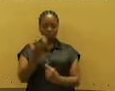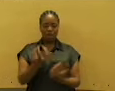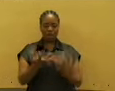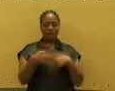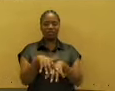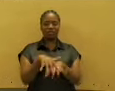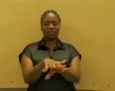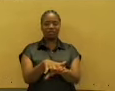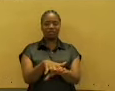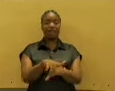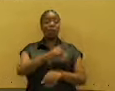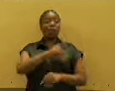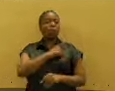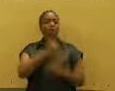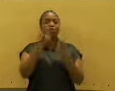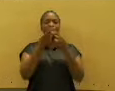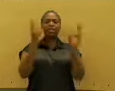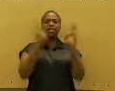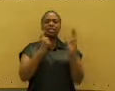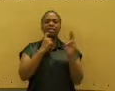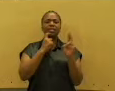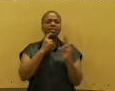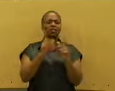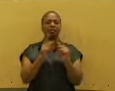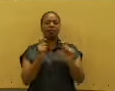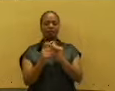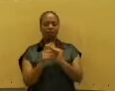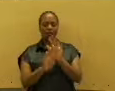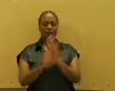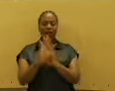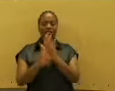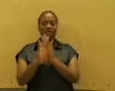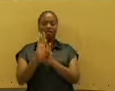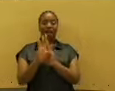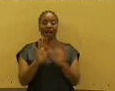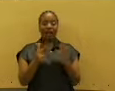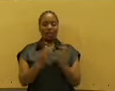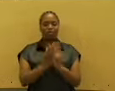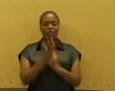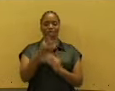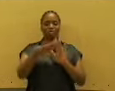environments that are responsive and transformed by Just Leaders.